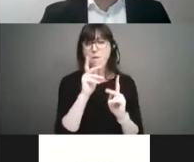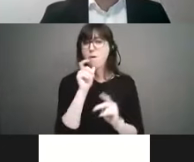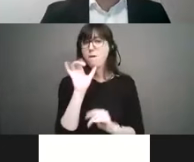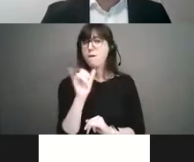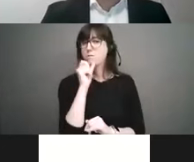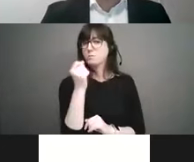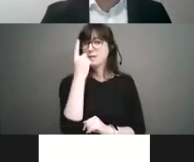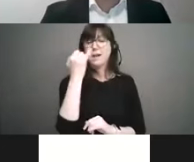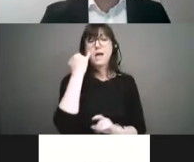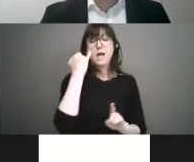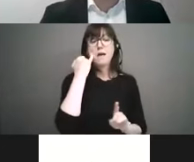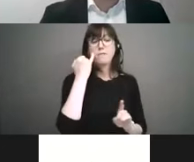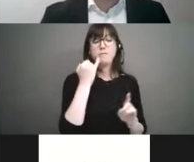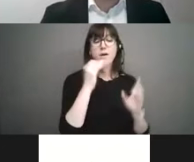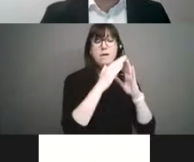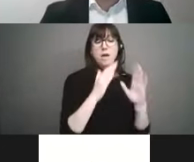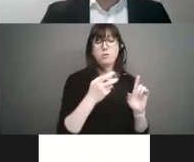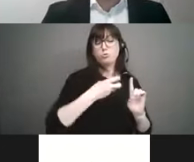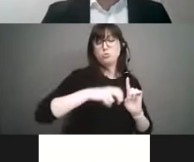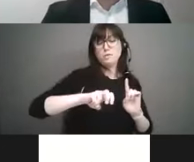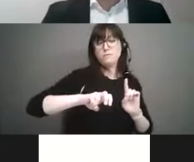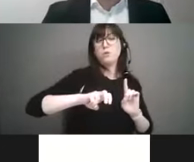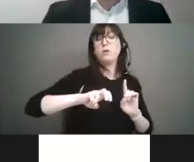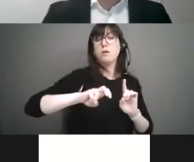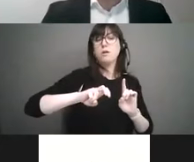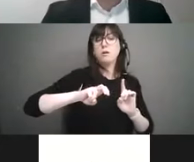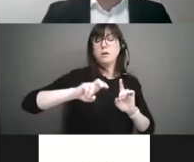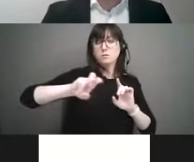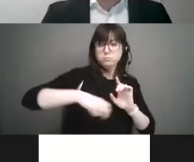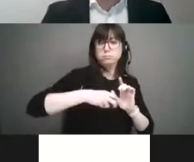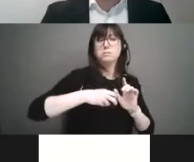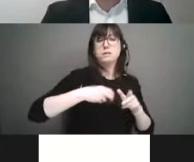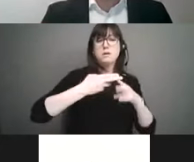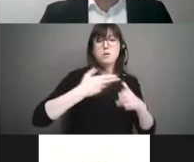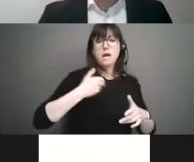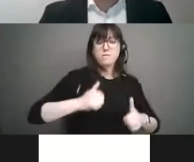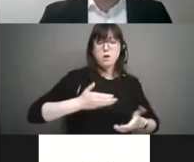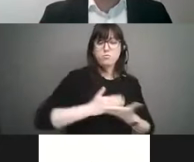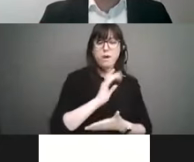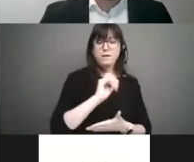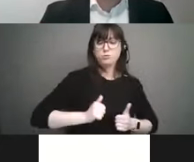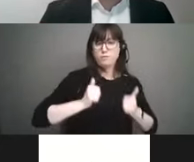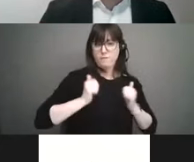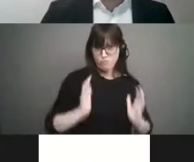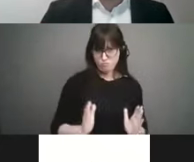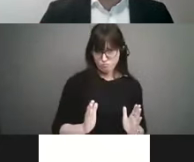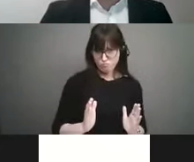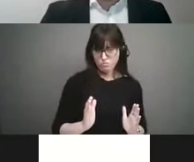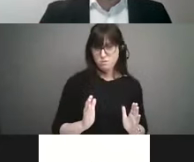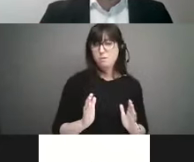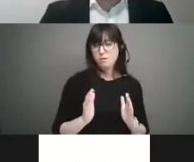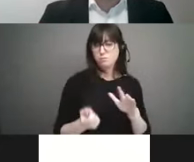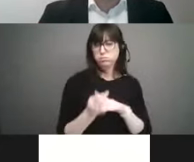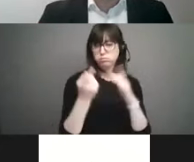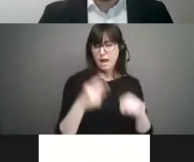you transfer those properties into joint tenancy, something called a right of survivorship arises, which means that when